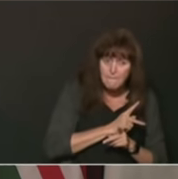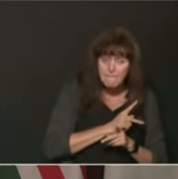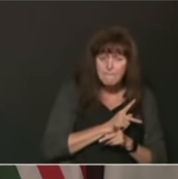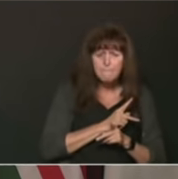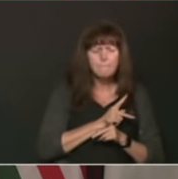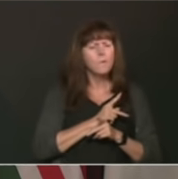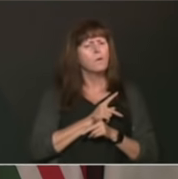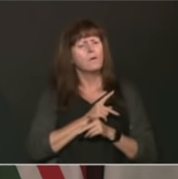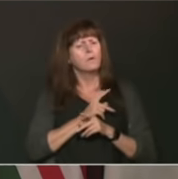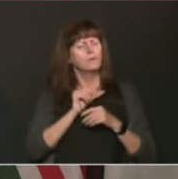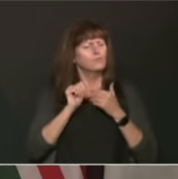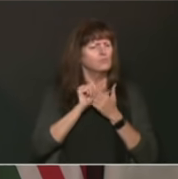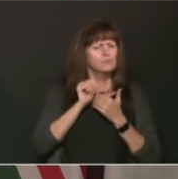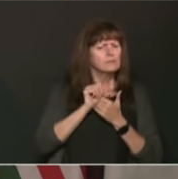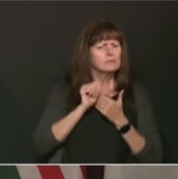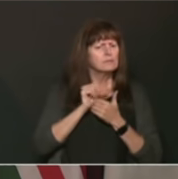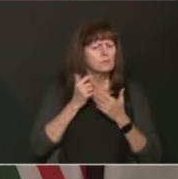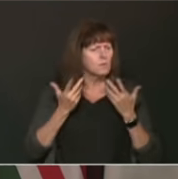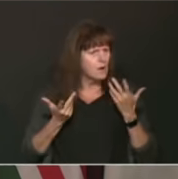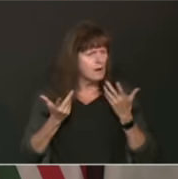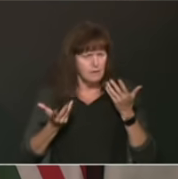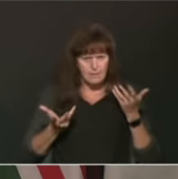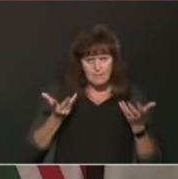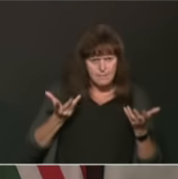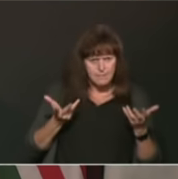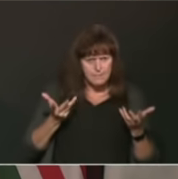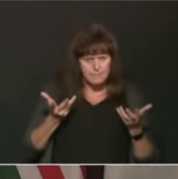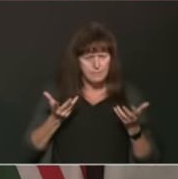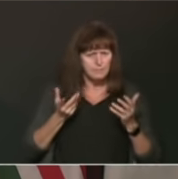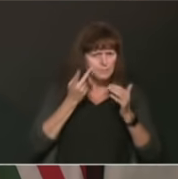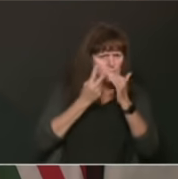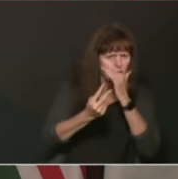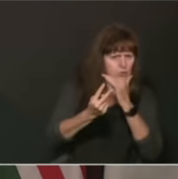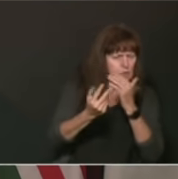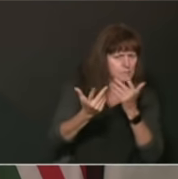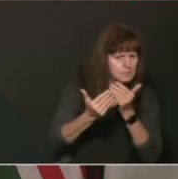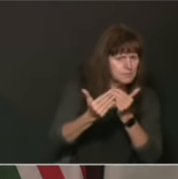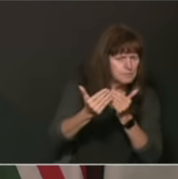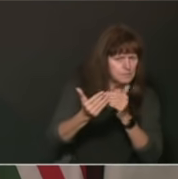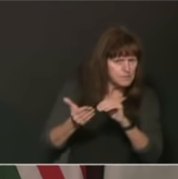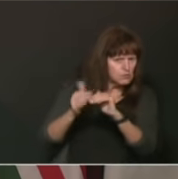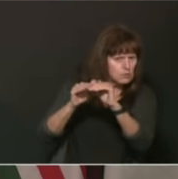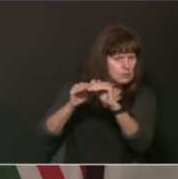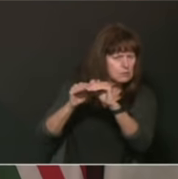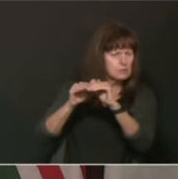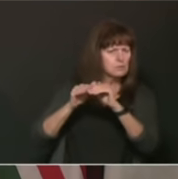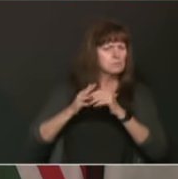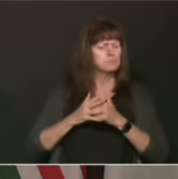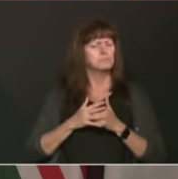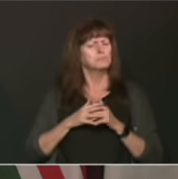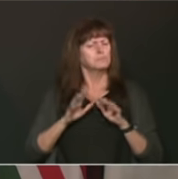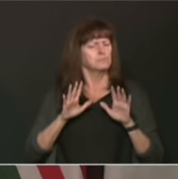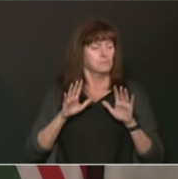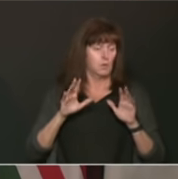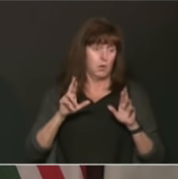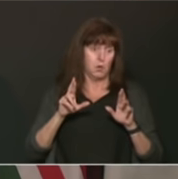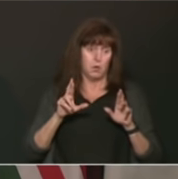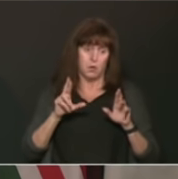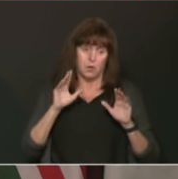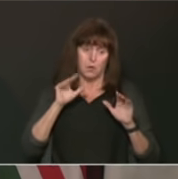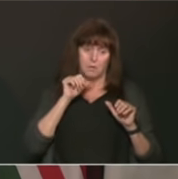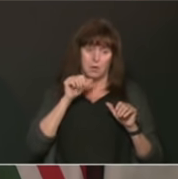be anticipating a rise over the next couple of weeks of increase in cases. I certainly hope not. I do trust Ontarians to do the right things this